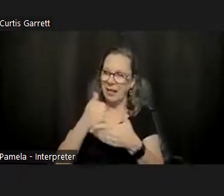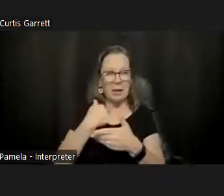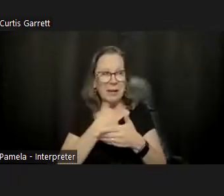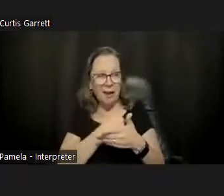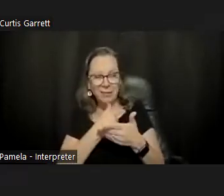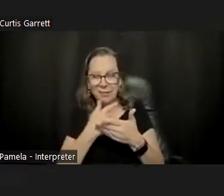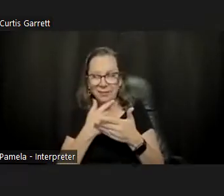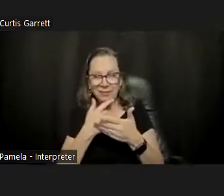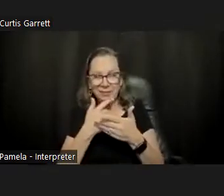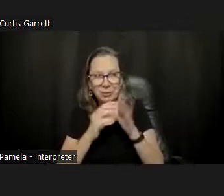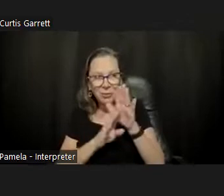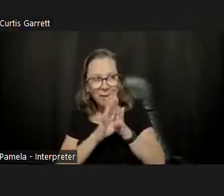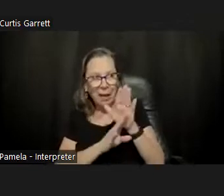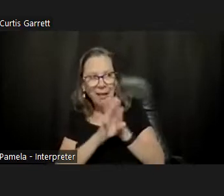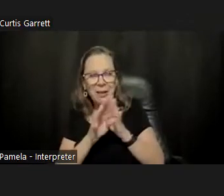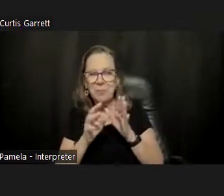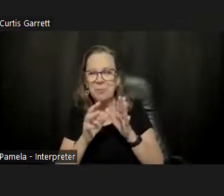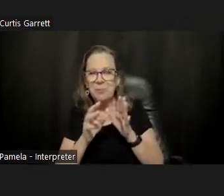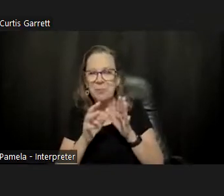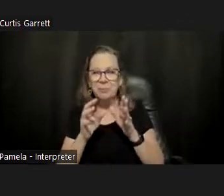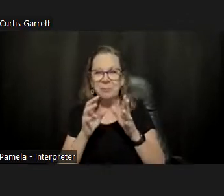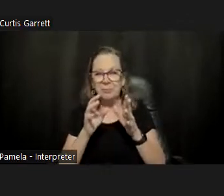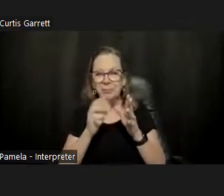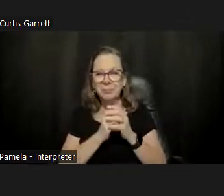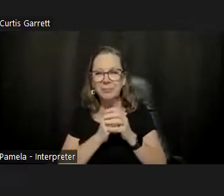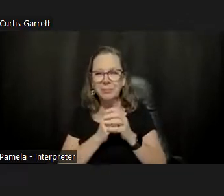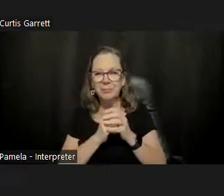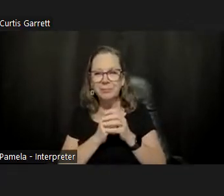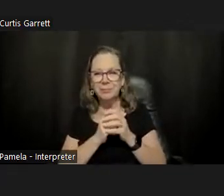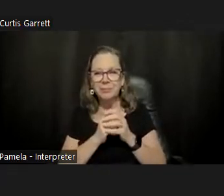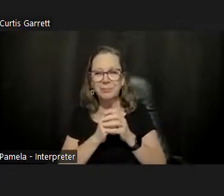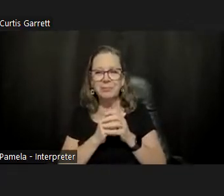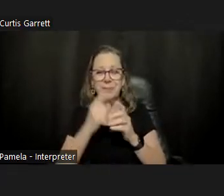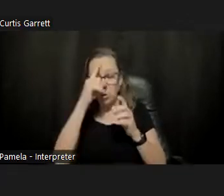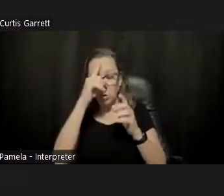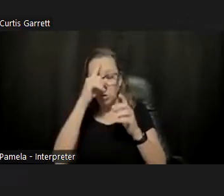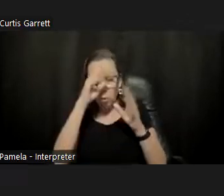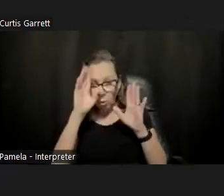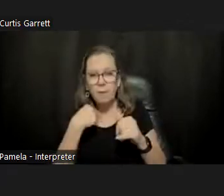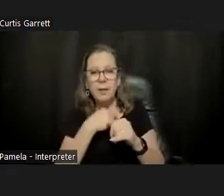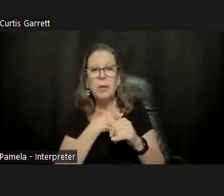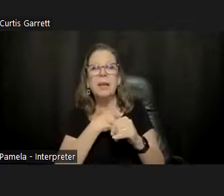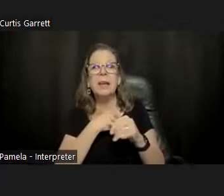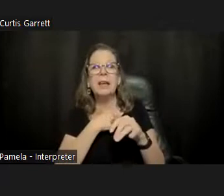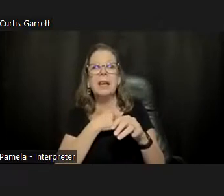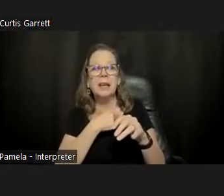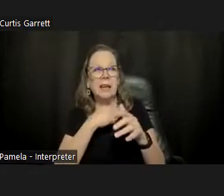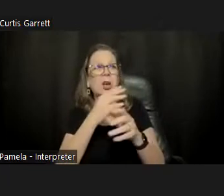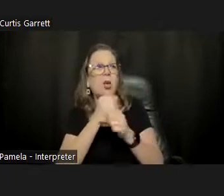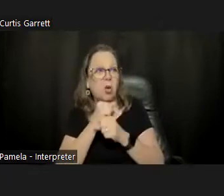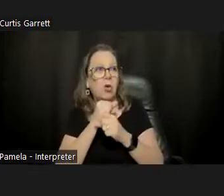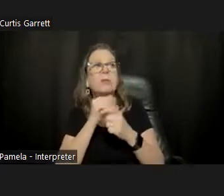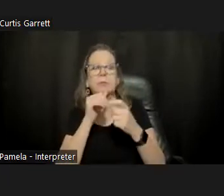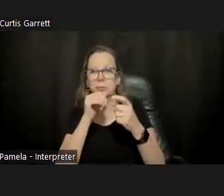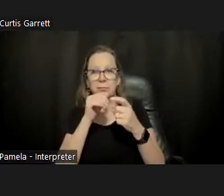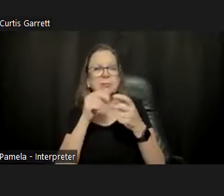develop white paper, which ultimately has gained us the position for a disability access